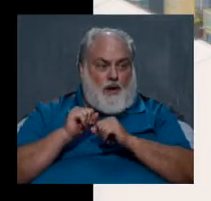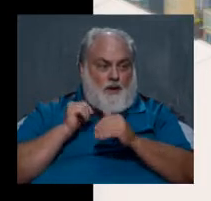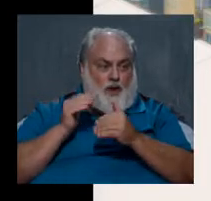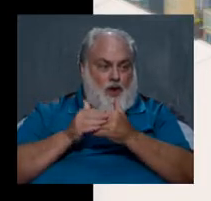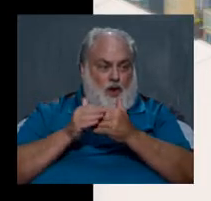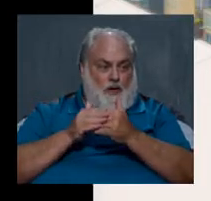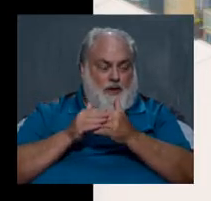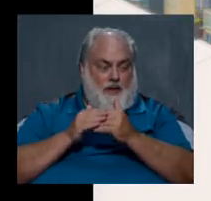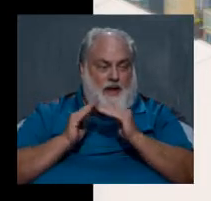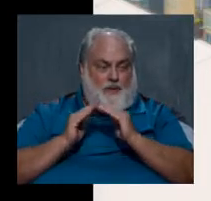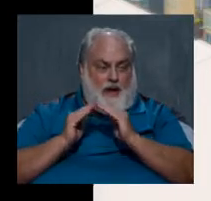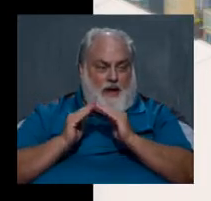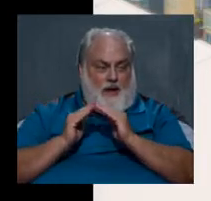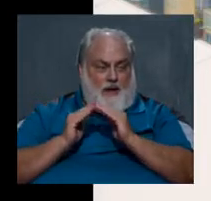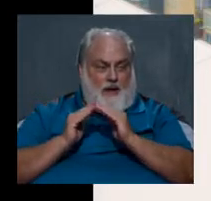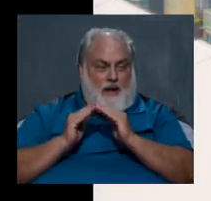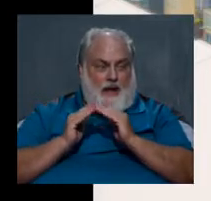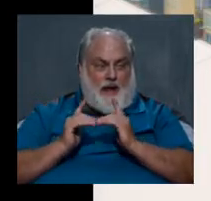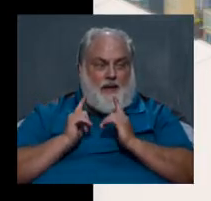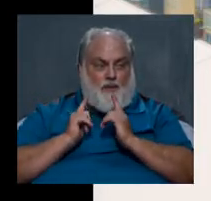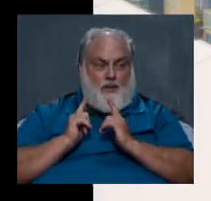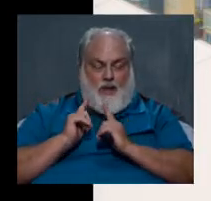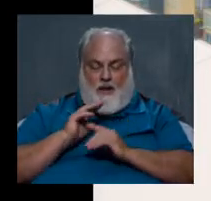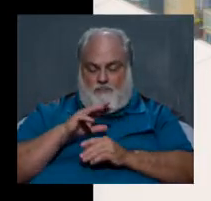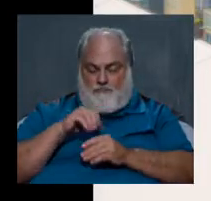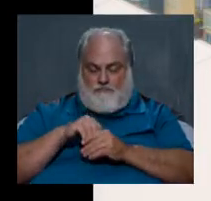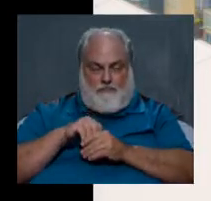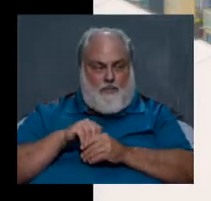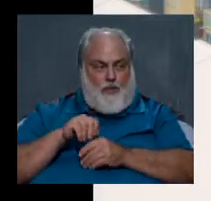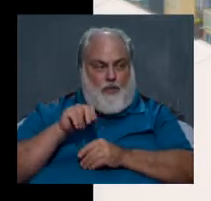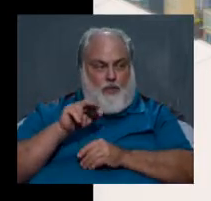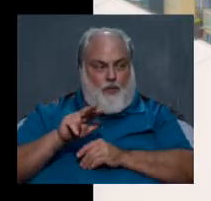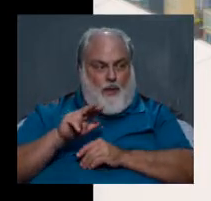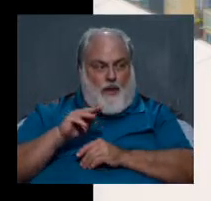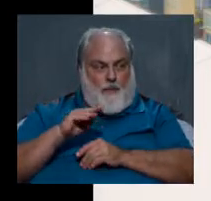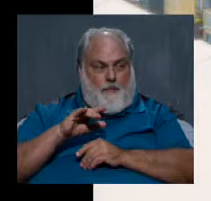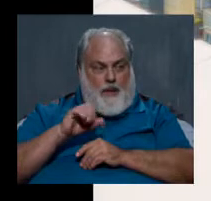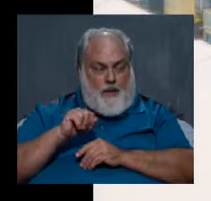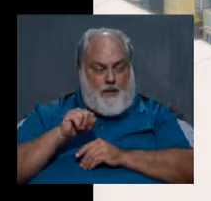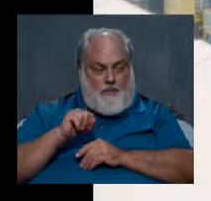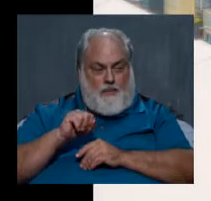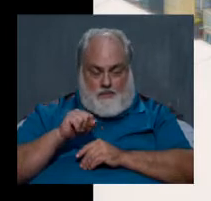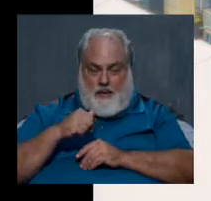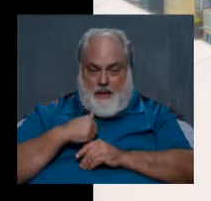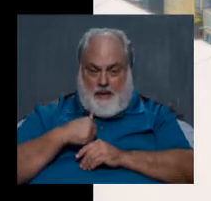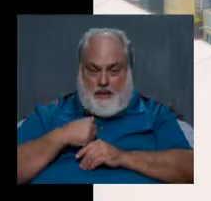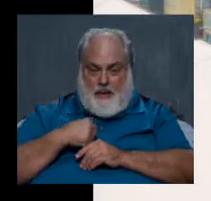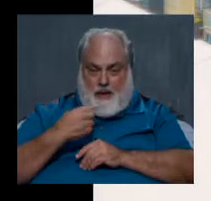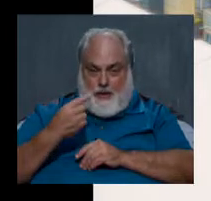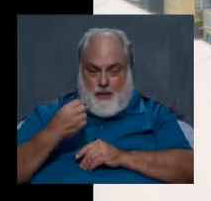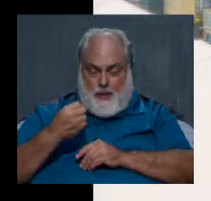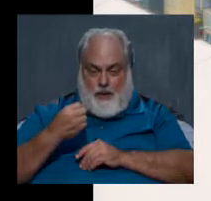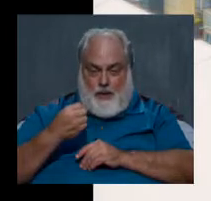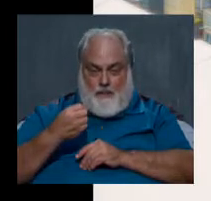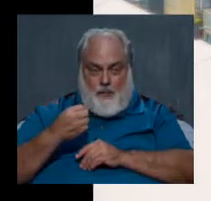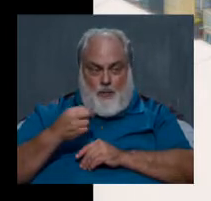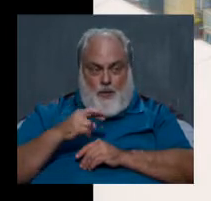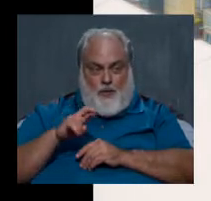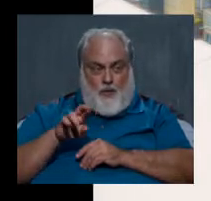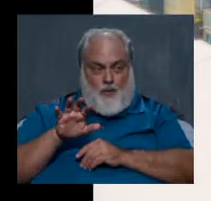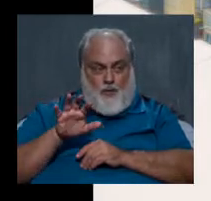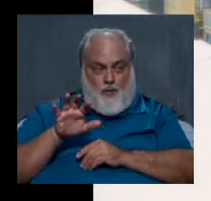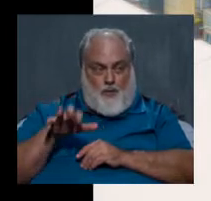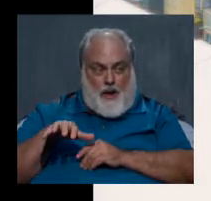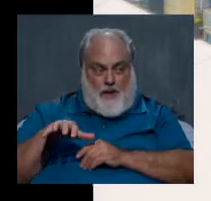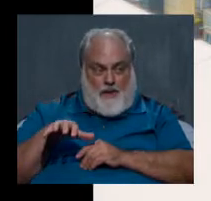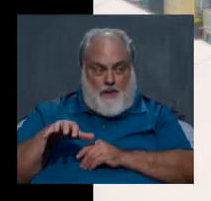do, and everyone lived within 3 miles of the downtown, which I do. But the one on the right is the one where we